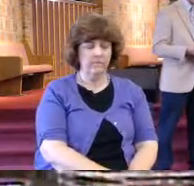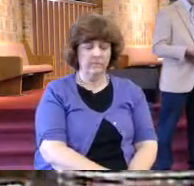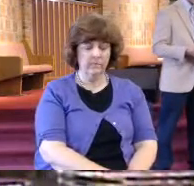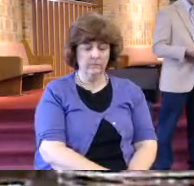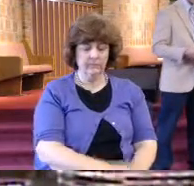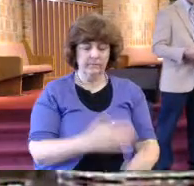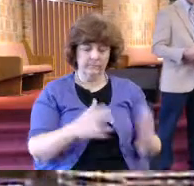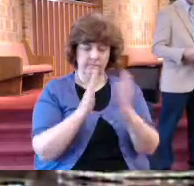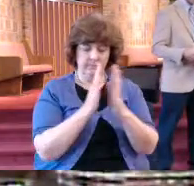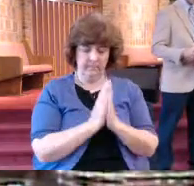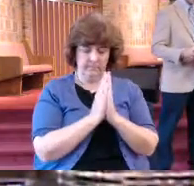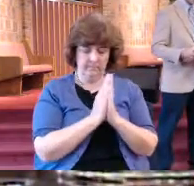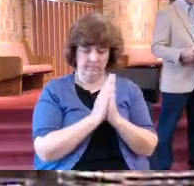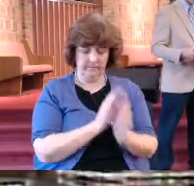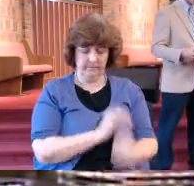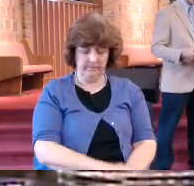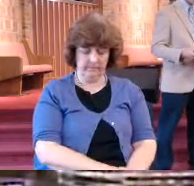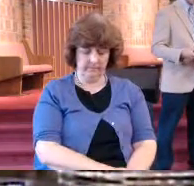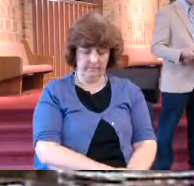let's pray.